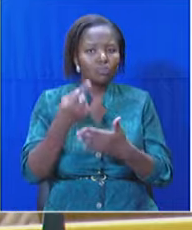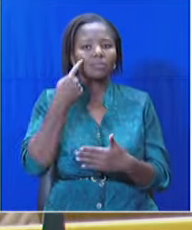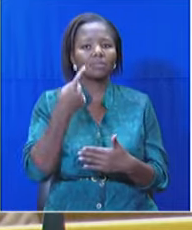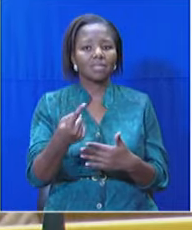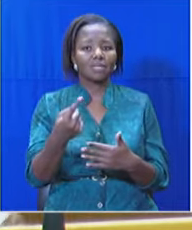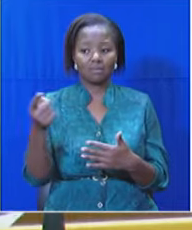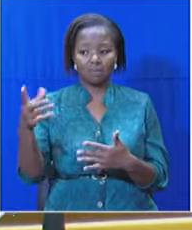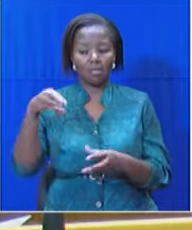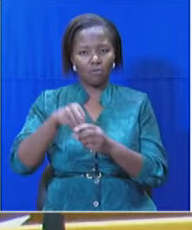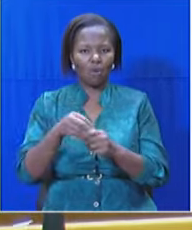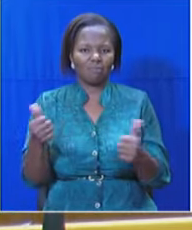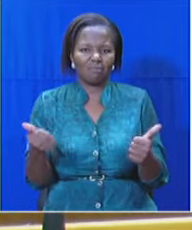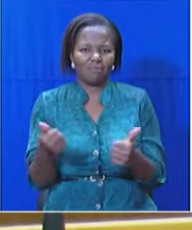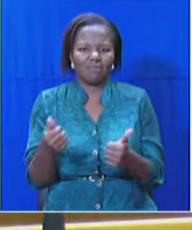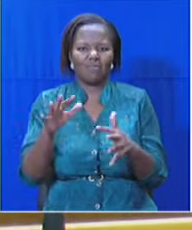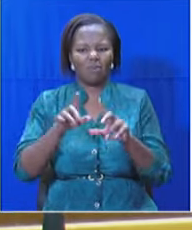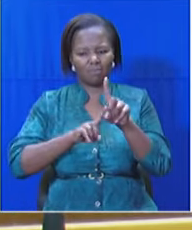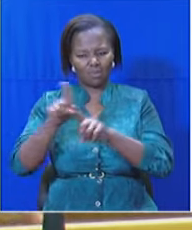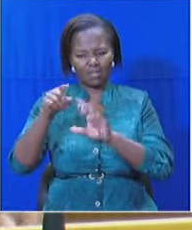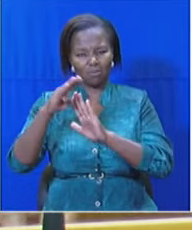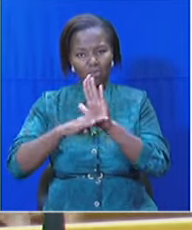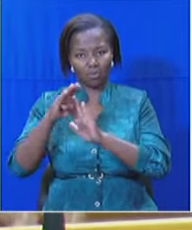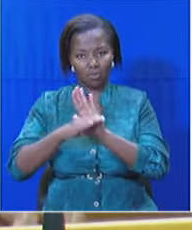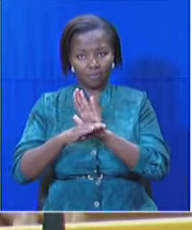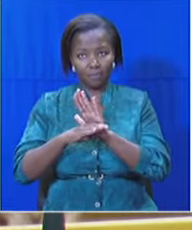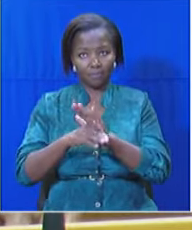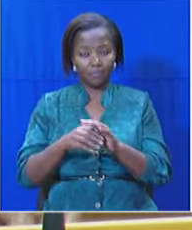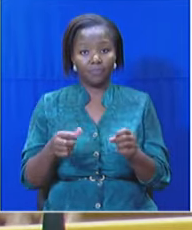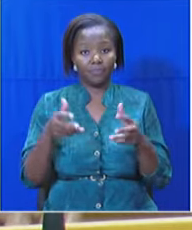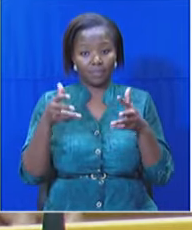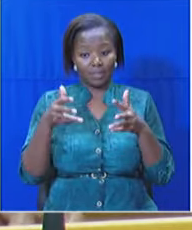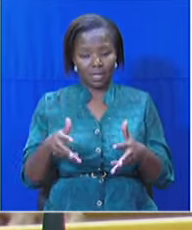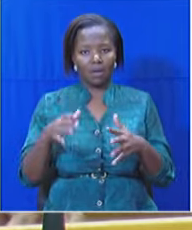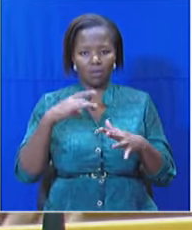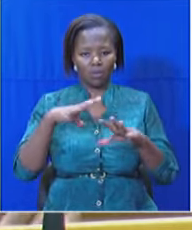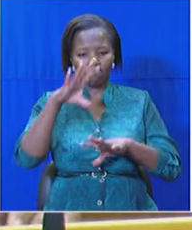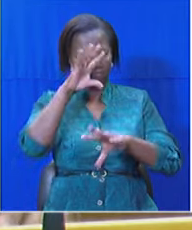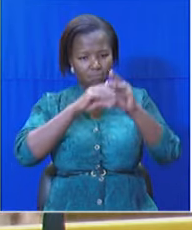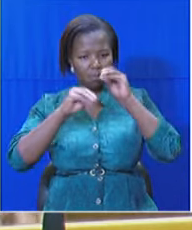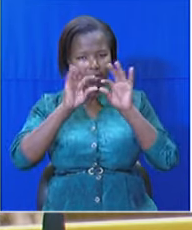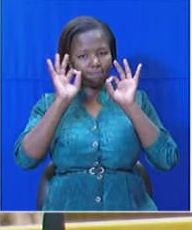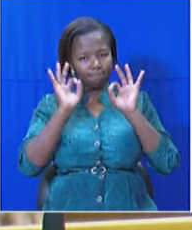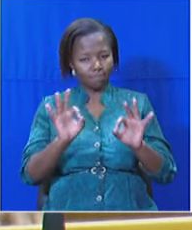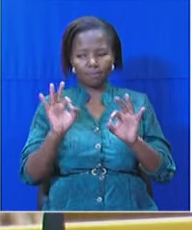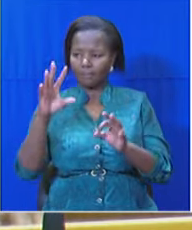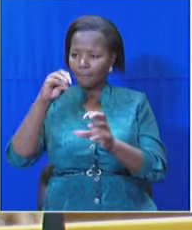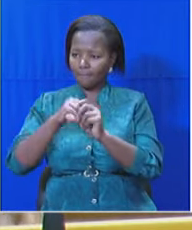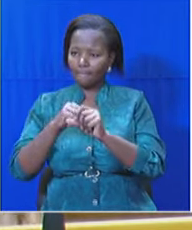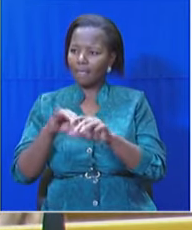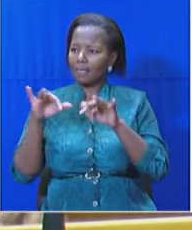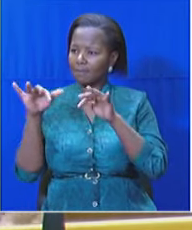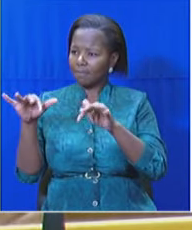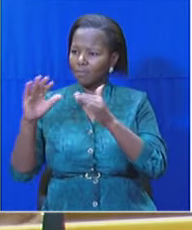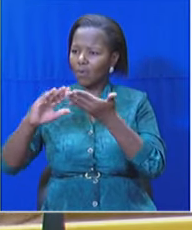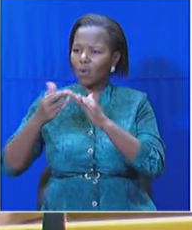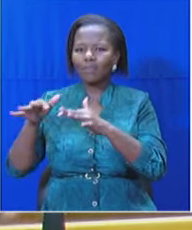the contributing factors to the success of this program. We drew important lessons from our engagement with members of the public. Some